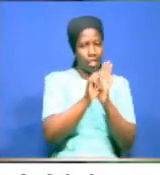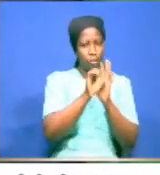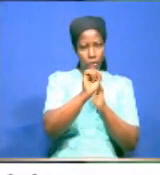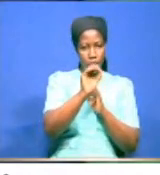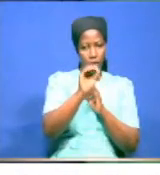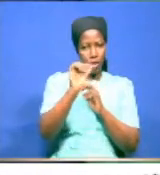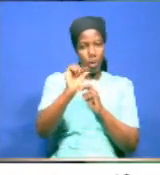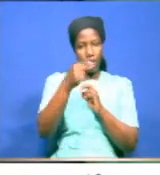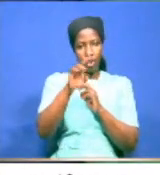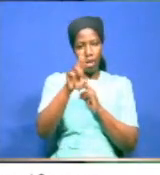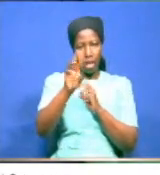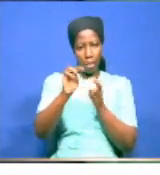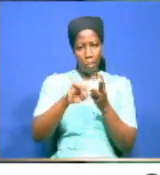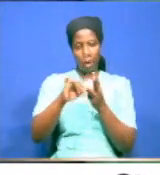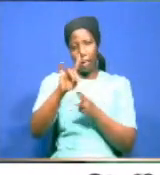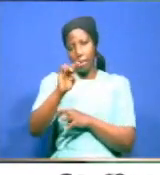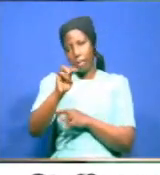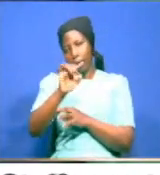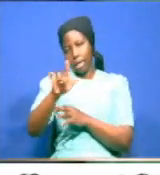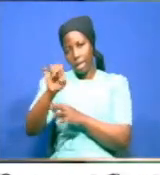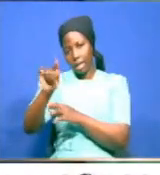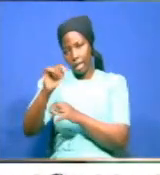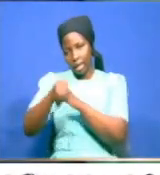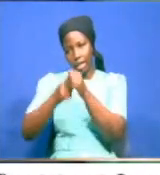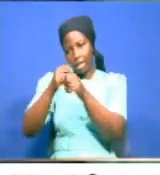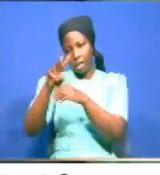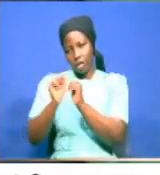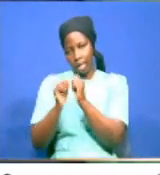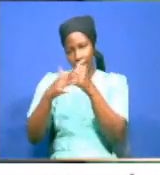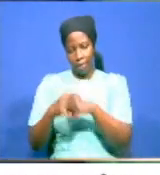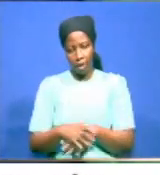2019. Coffee production went up from